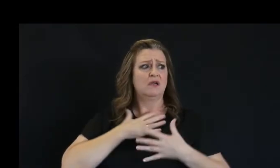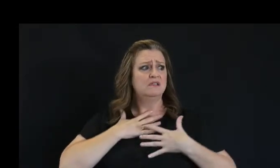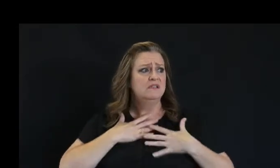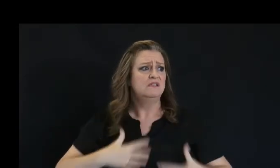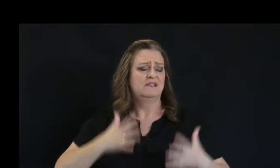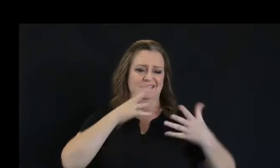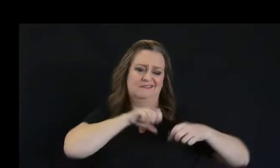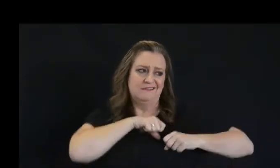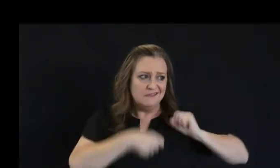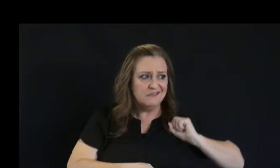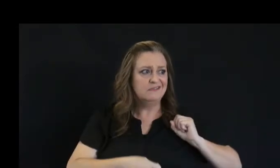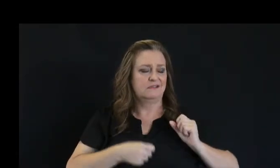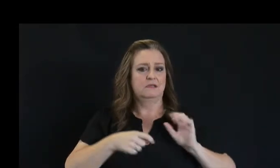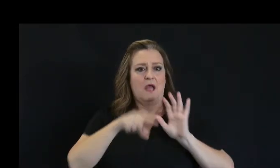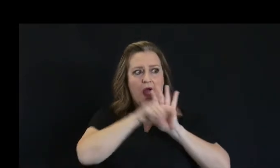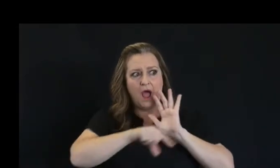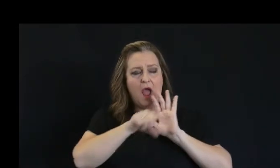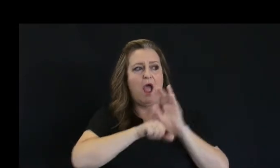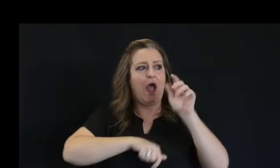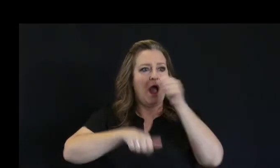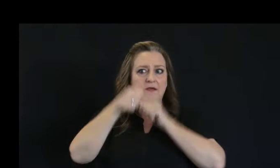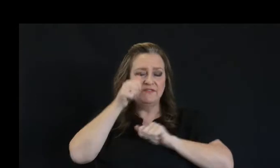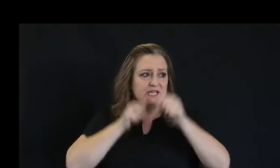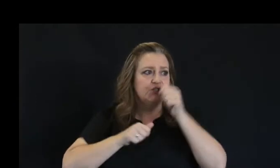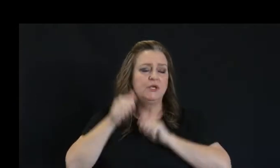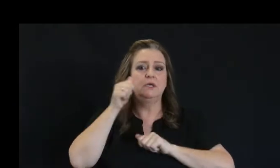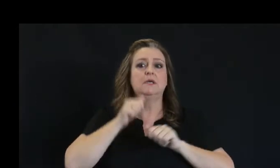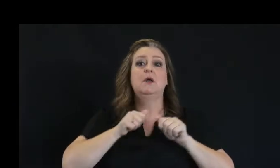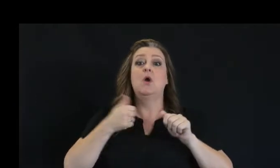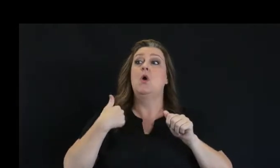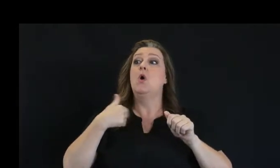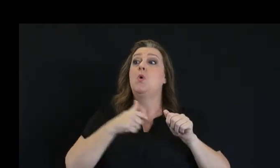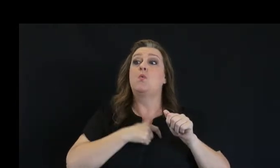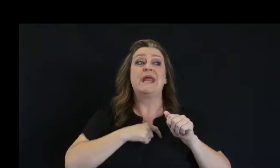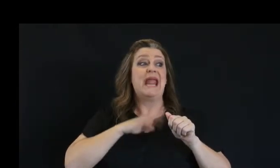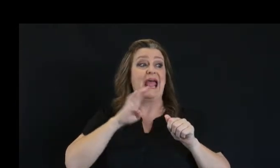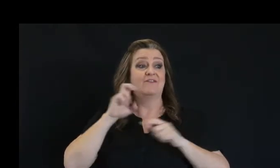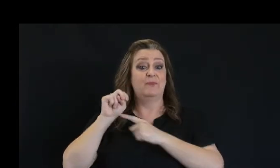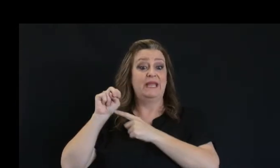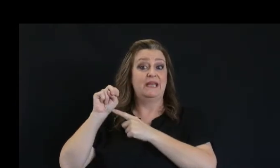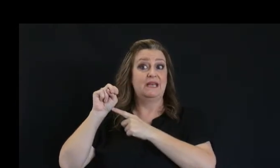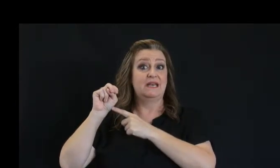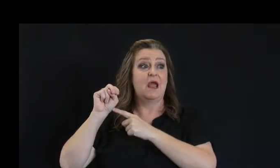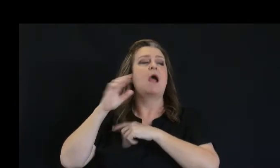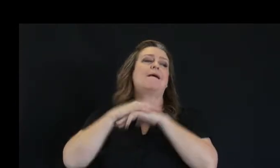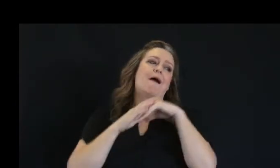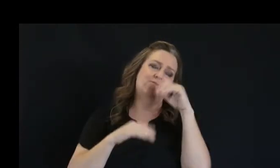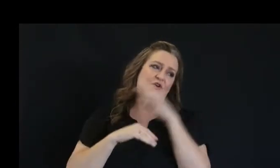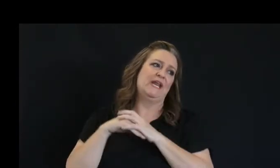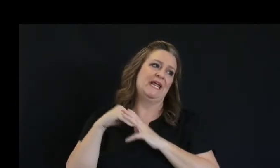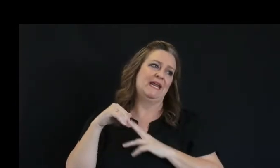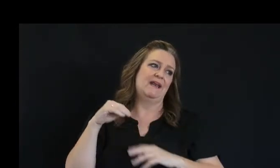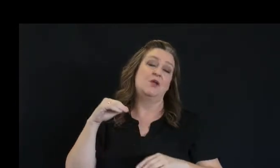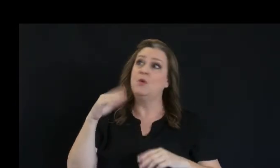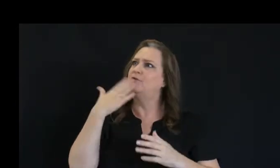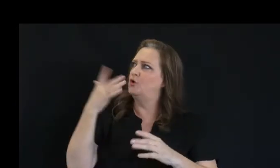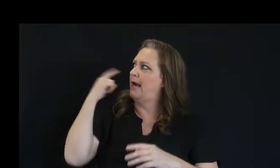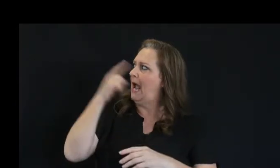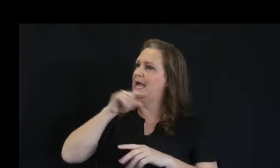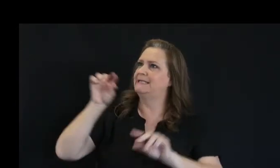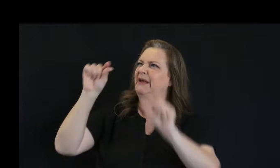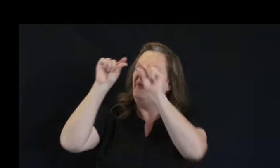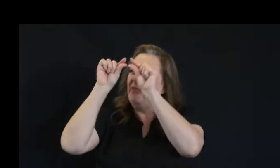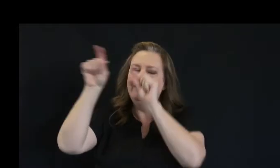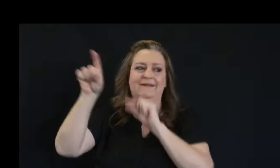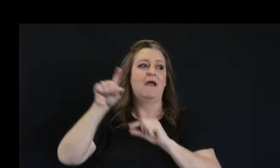that in 1 second. In all of our distress and affliction, we have been, what's that word say? Comforted. You guys do have good eyes. We have been